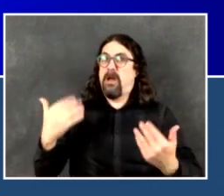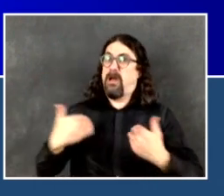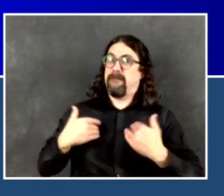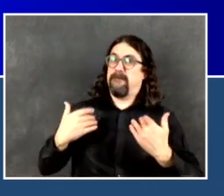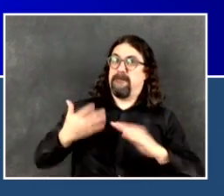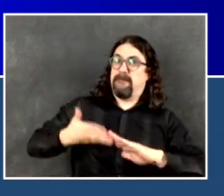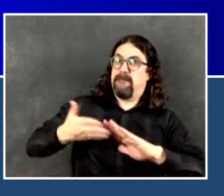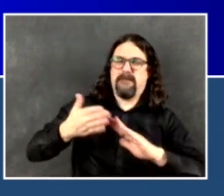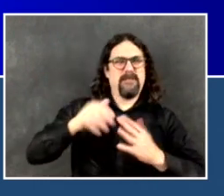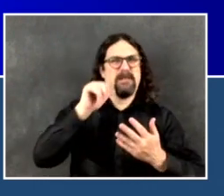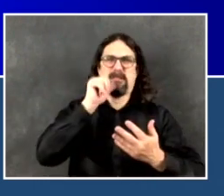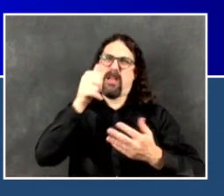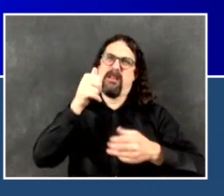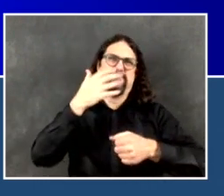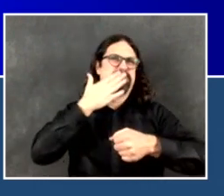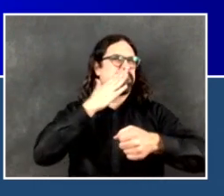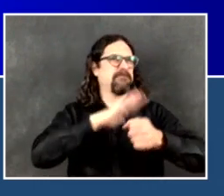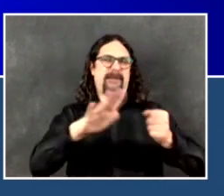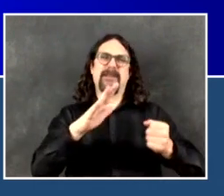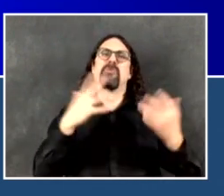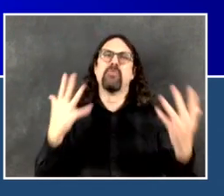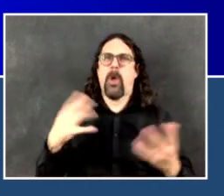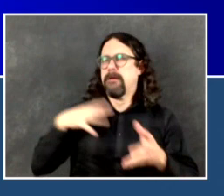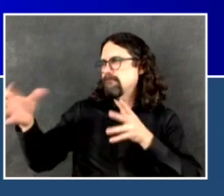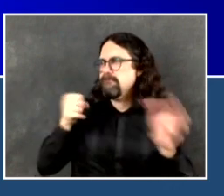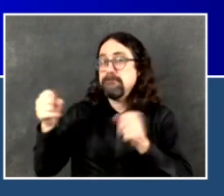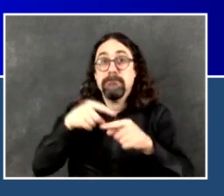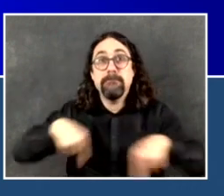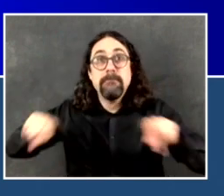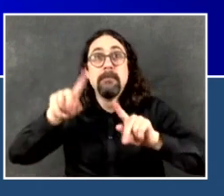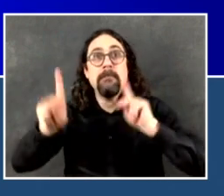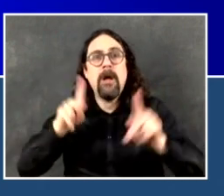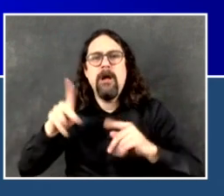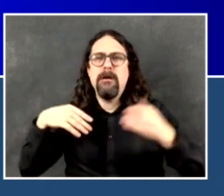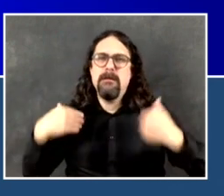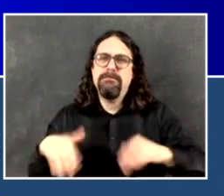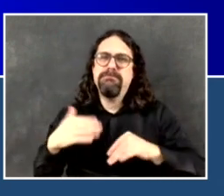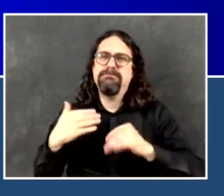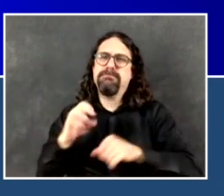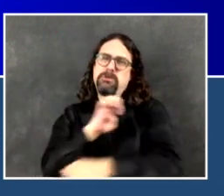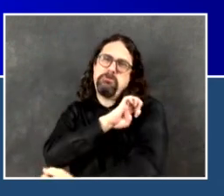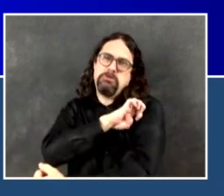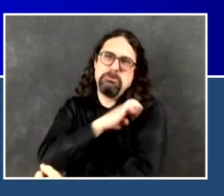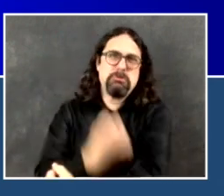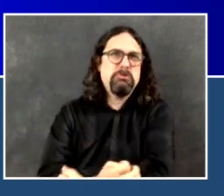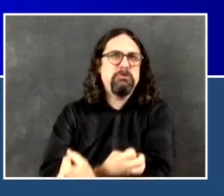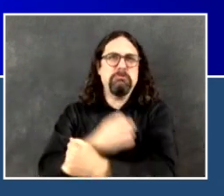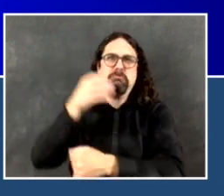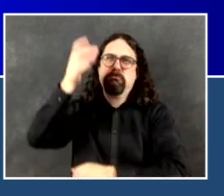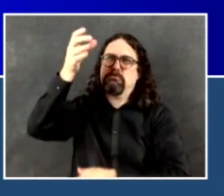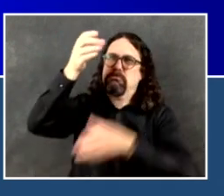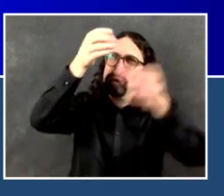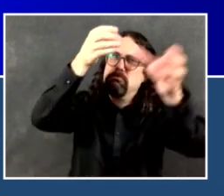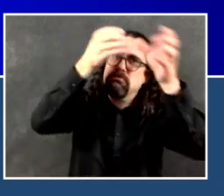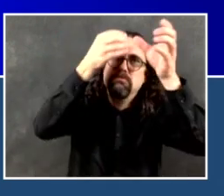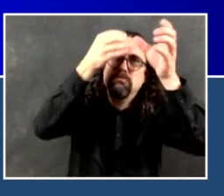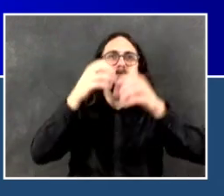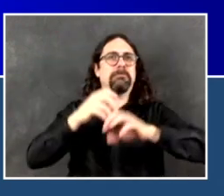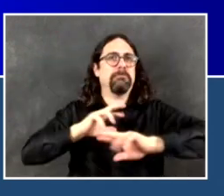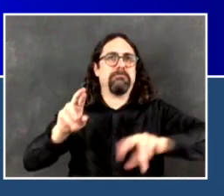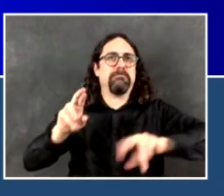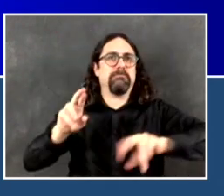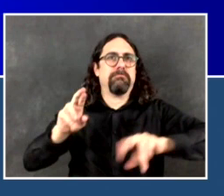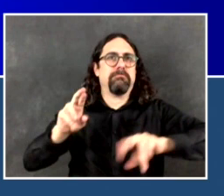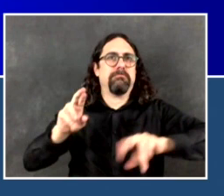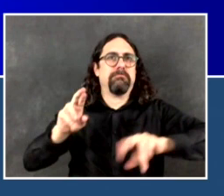new and better, and I'm bringing them together to help all of us, to advise me, to help us create the plans for now and for the future. And it's a